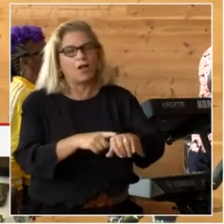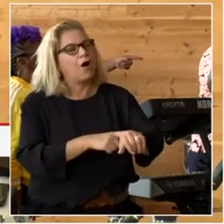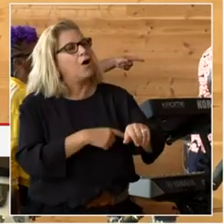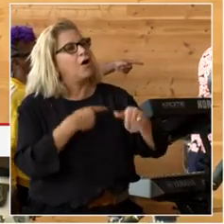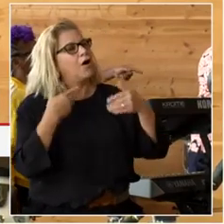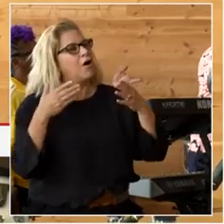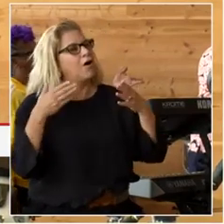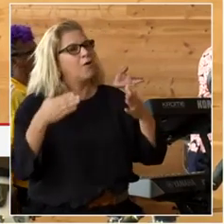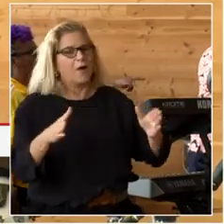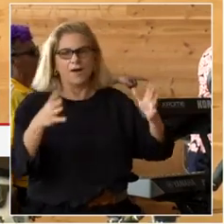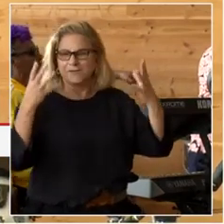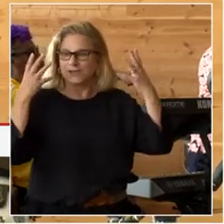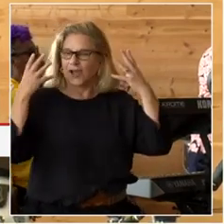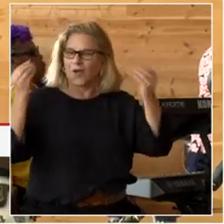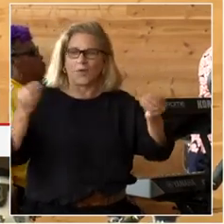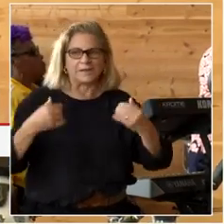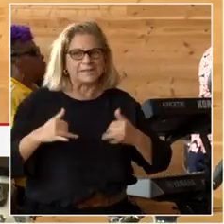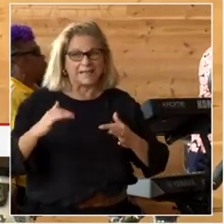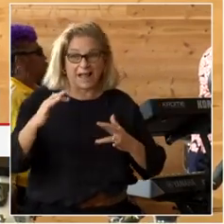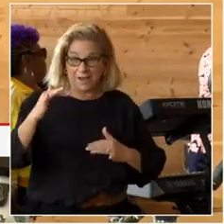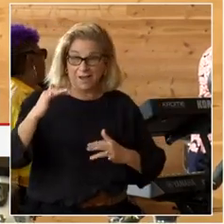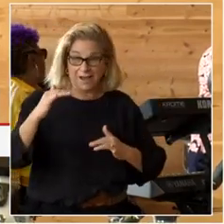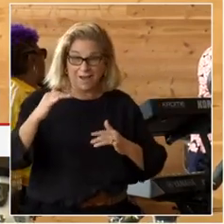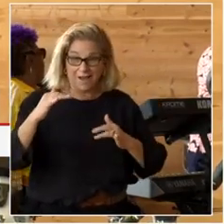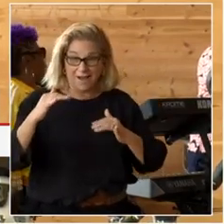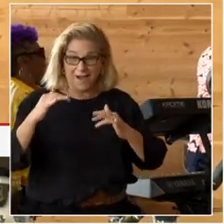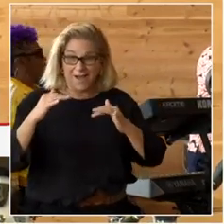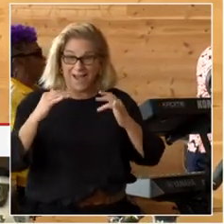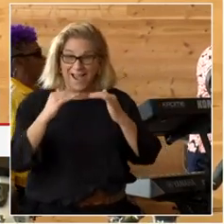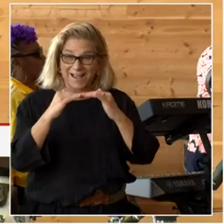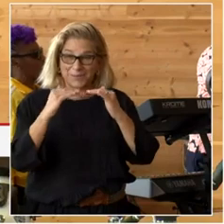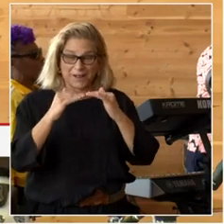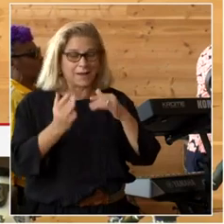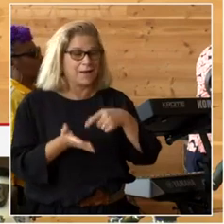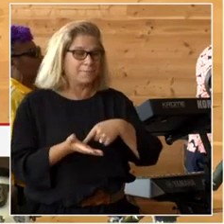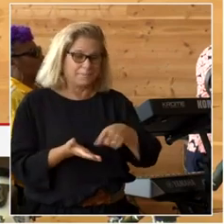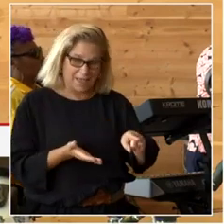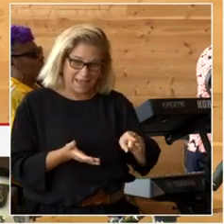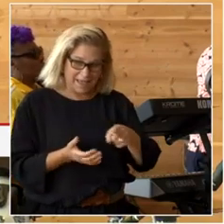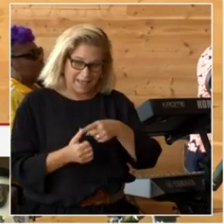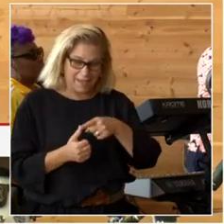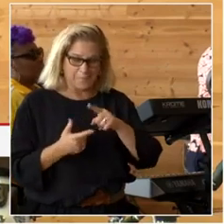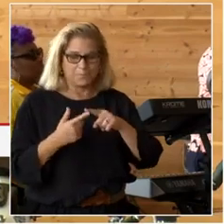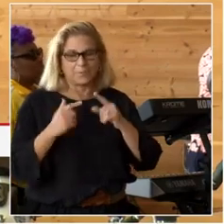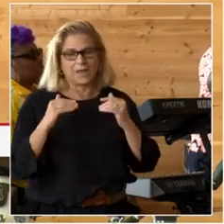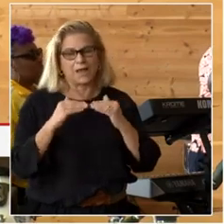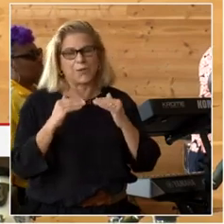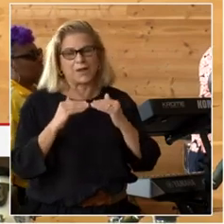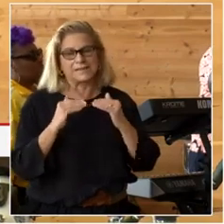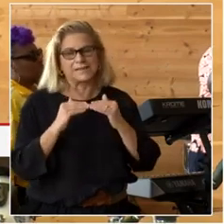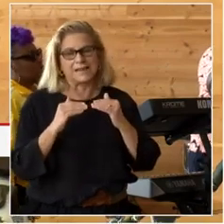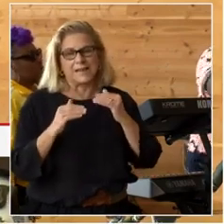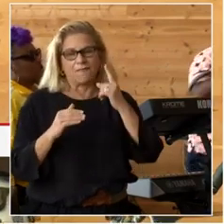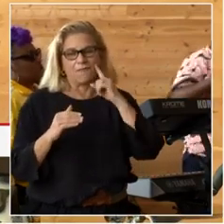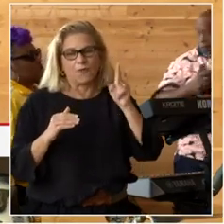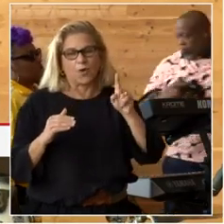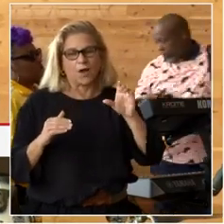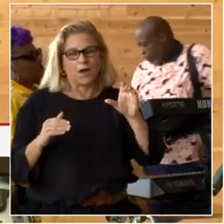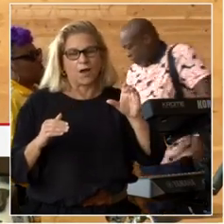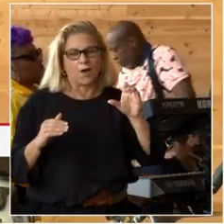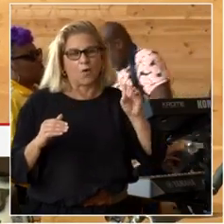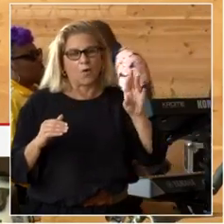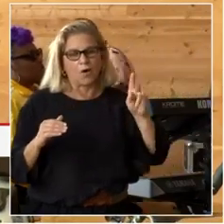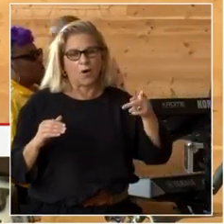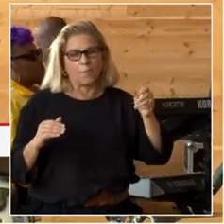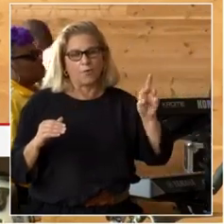be equal when it comes to pay, to be equal when it comes to corporate and